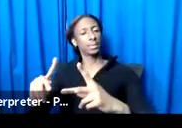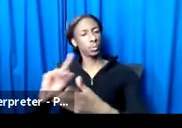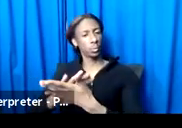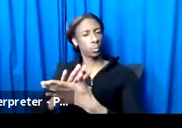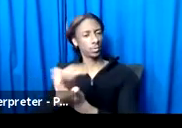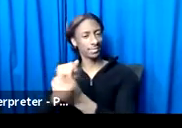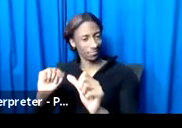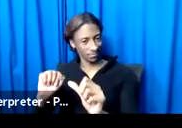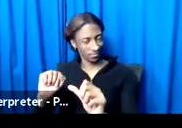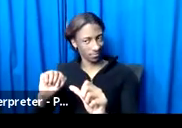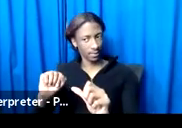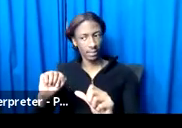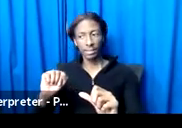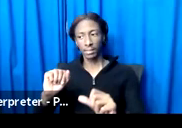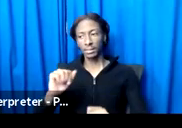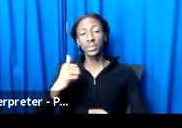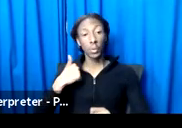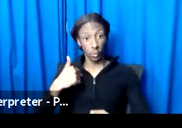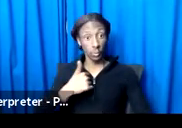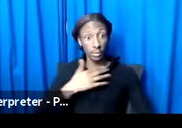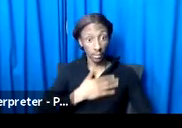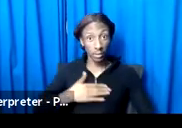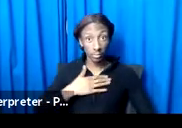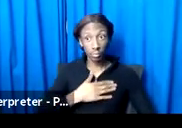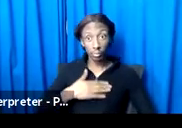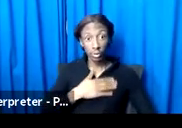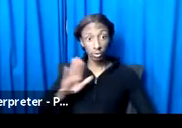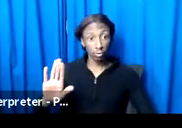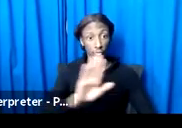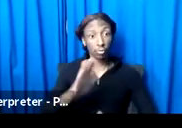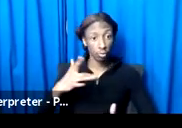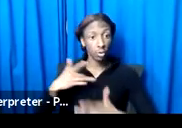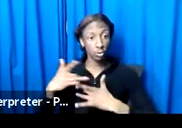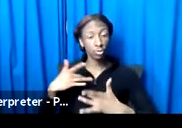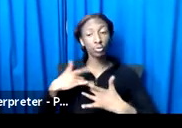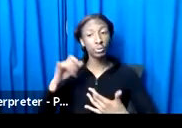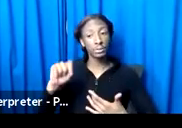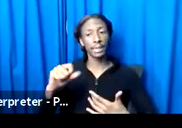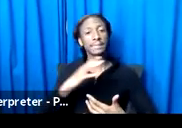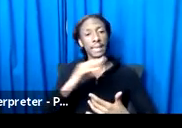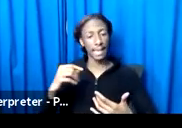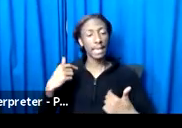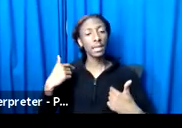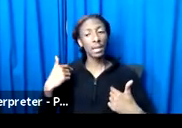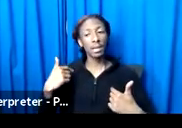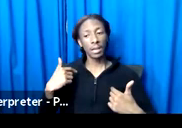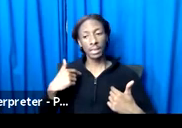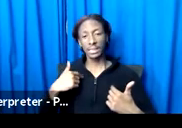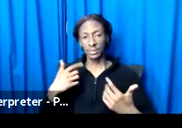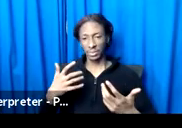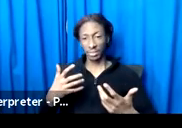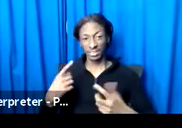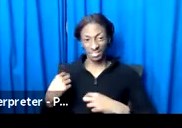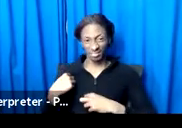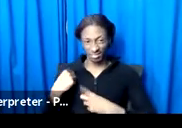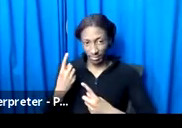And we appreciate these concerns and are encouraged by this last year and the